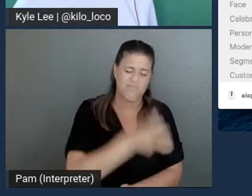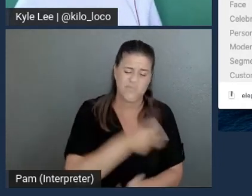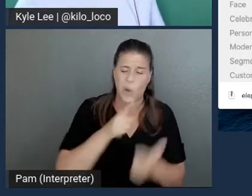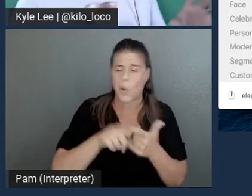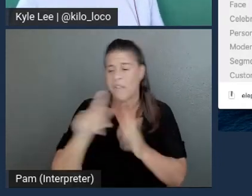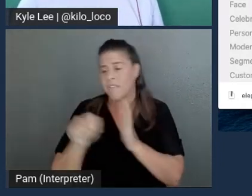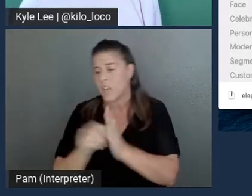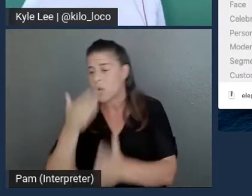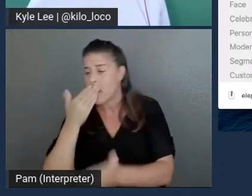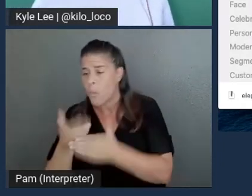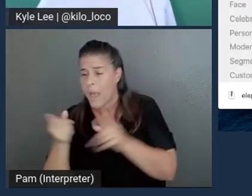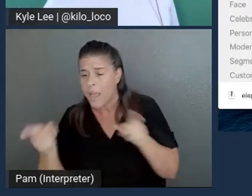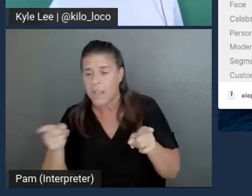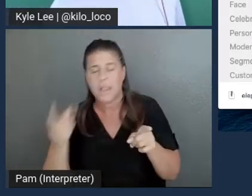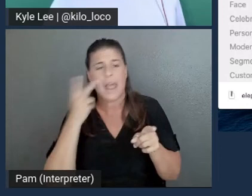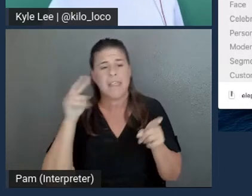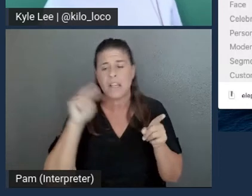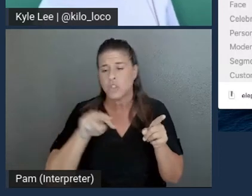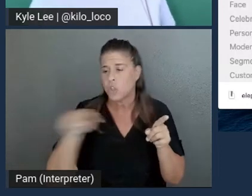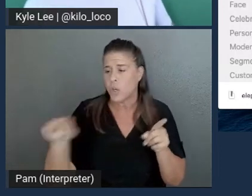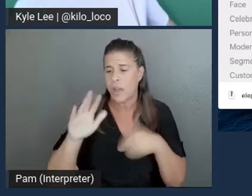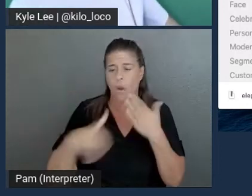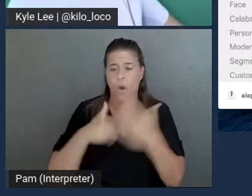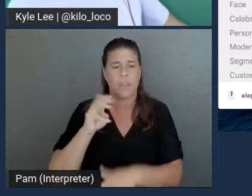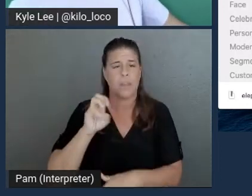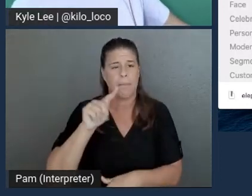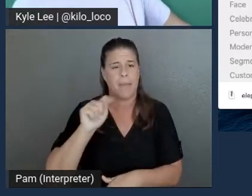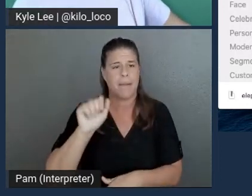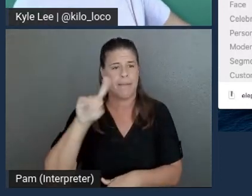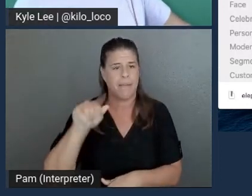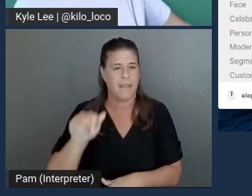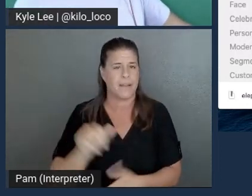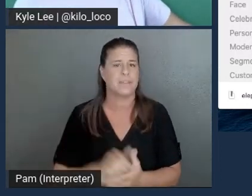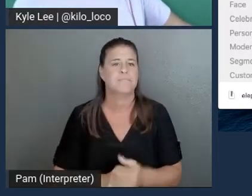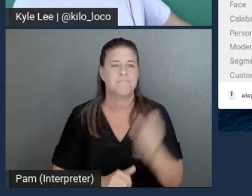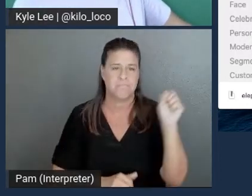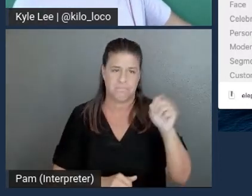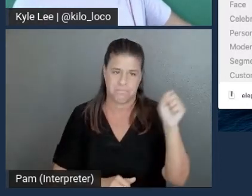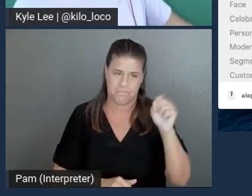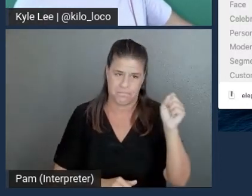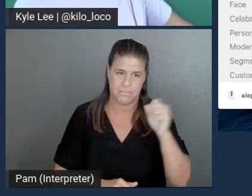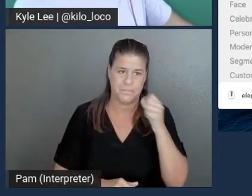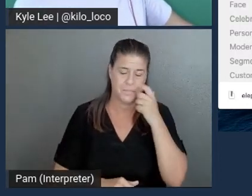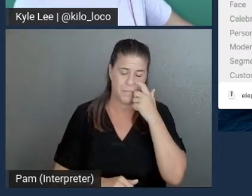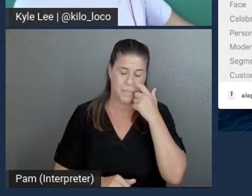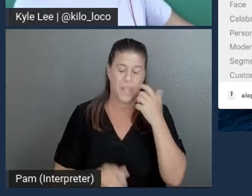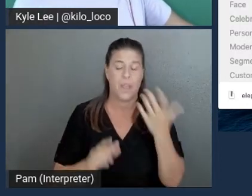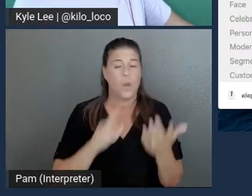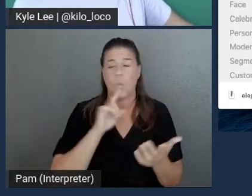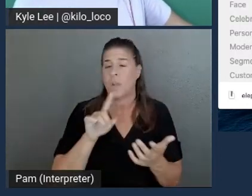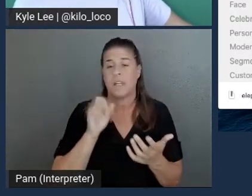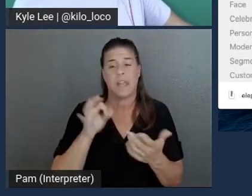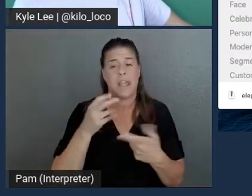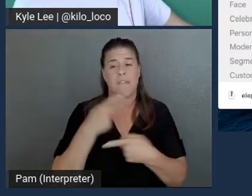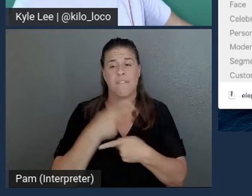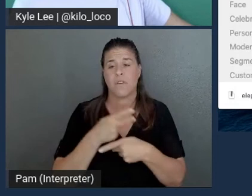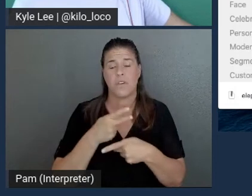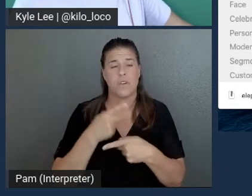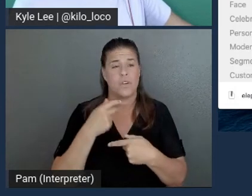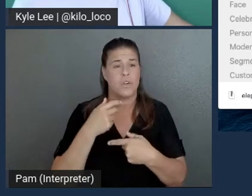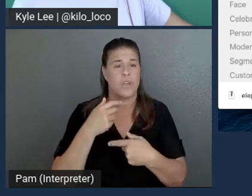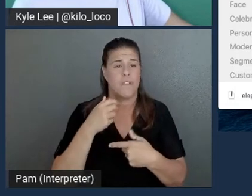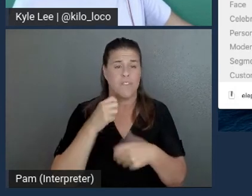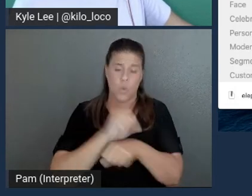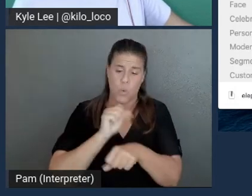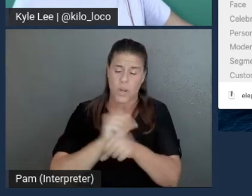did well, and let's take a look at all that metadata. Yeah, exactly. And especially like if you're producing a lot of content and if you're working with a lot